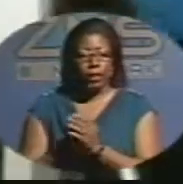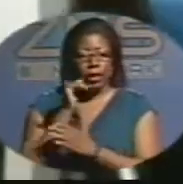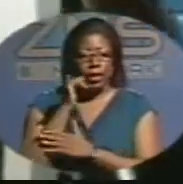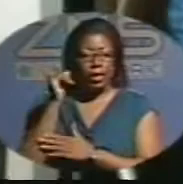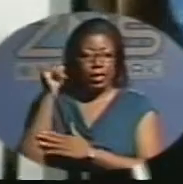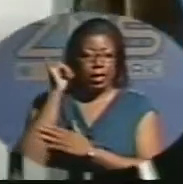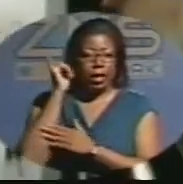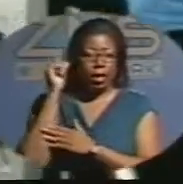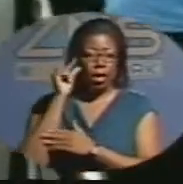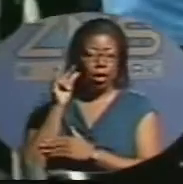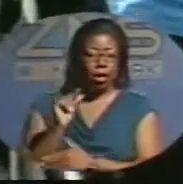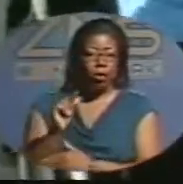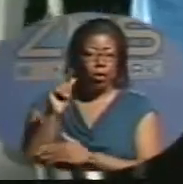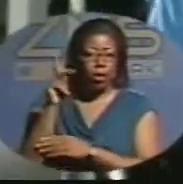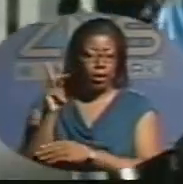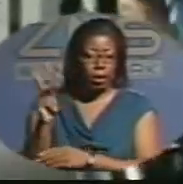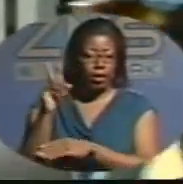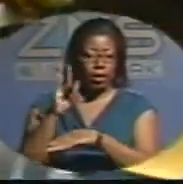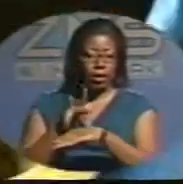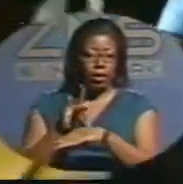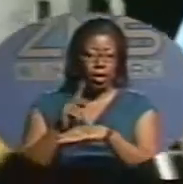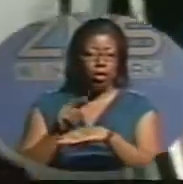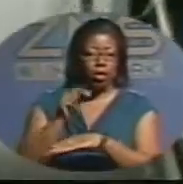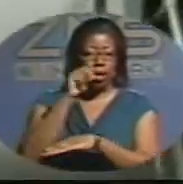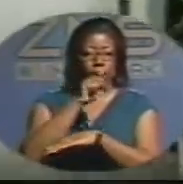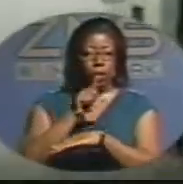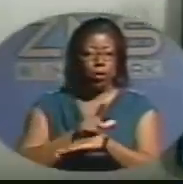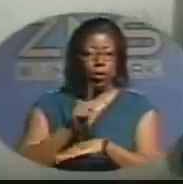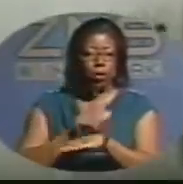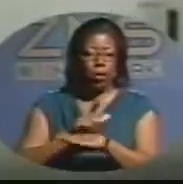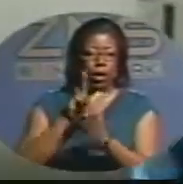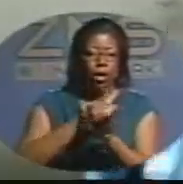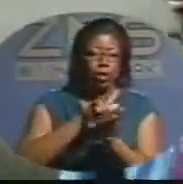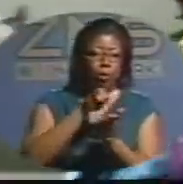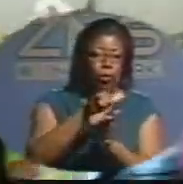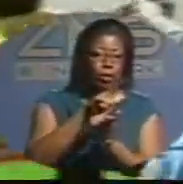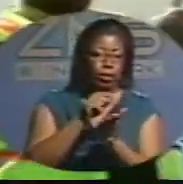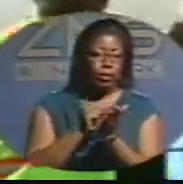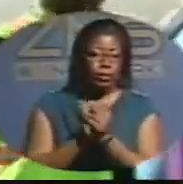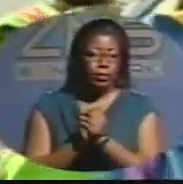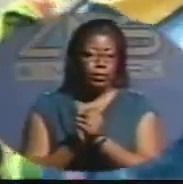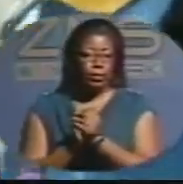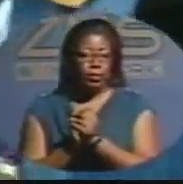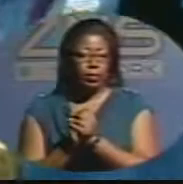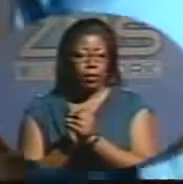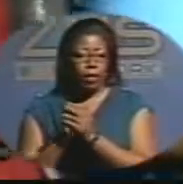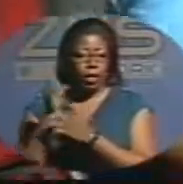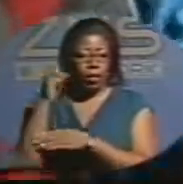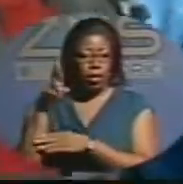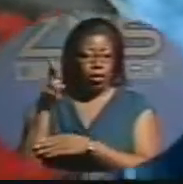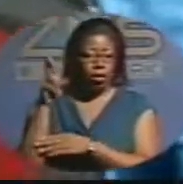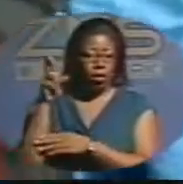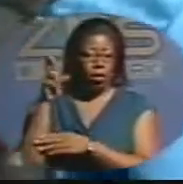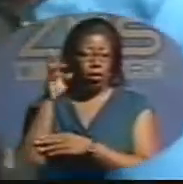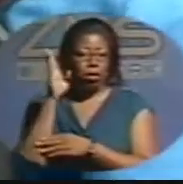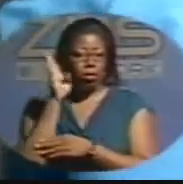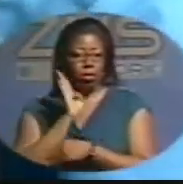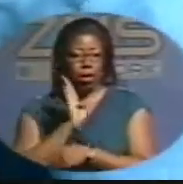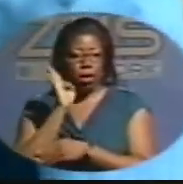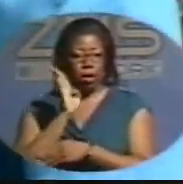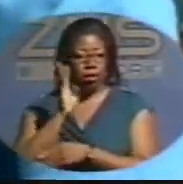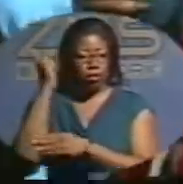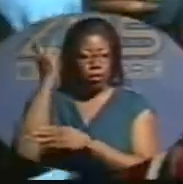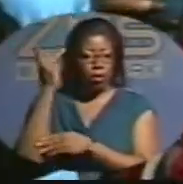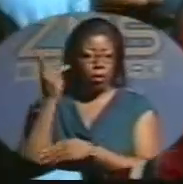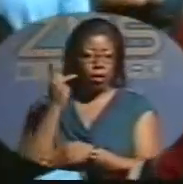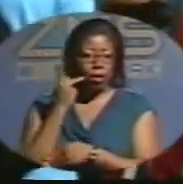Yesterday, our Golden Knights touched down at the North Eleuthera Airport. Mr. Harcourt Braun, parents of Christopher